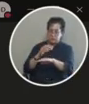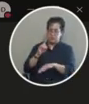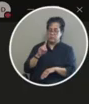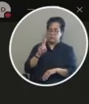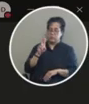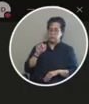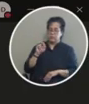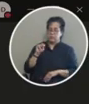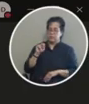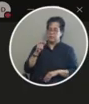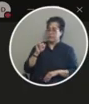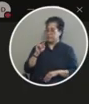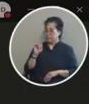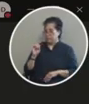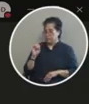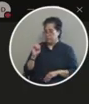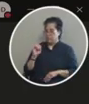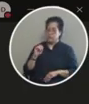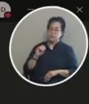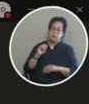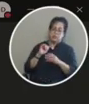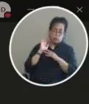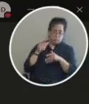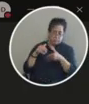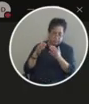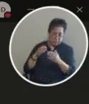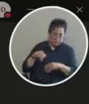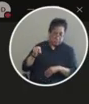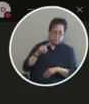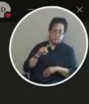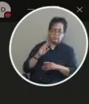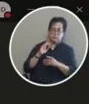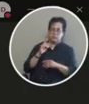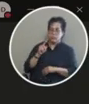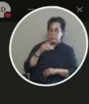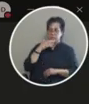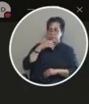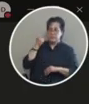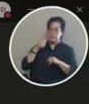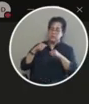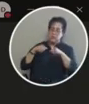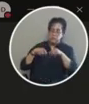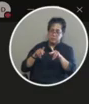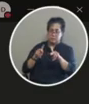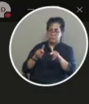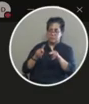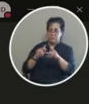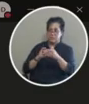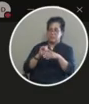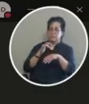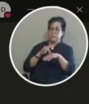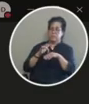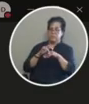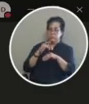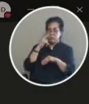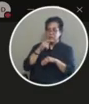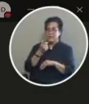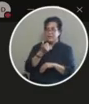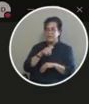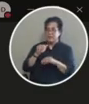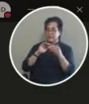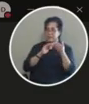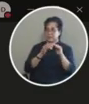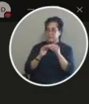Darringita, which will provide you one of the greatest opportunities available to any city